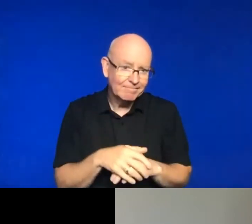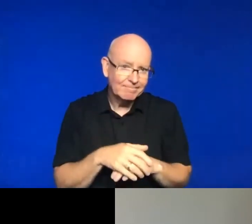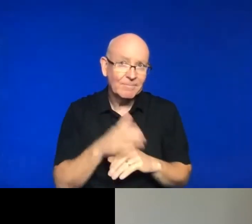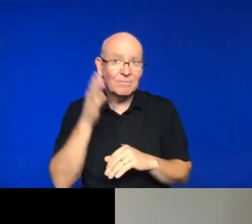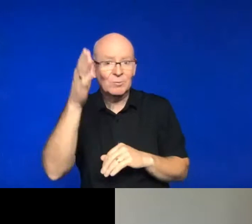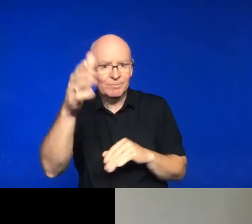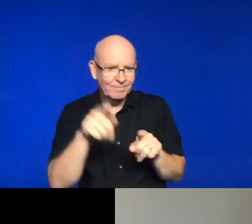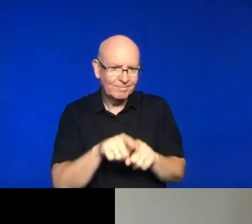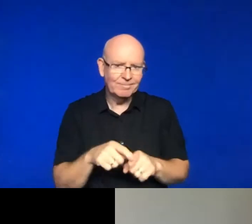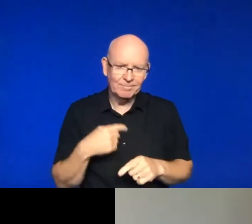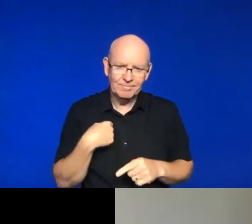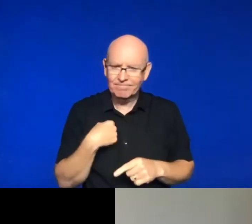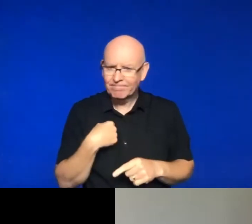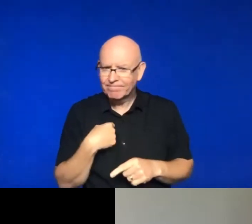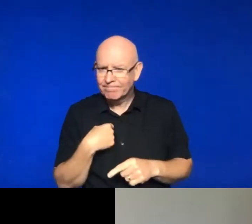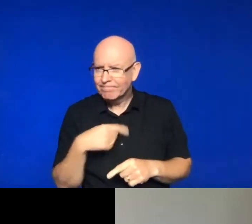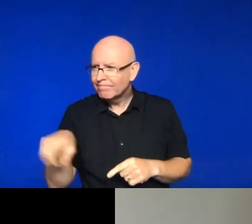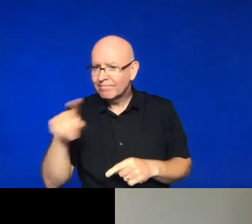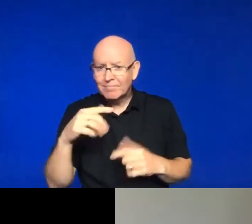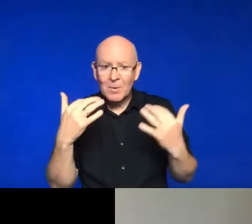the CRPD has been signed by